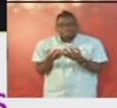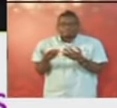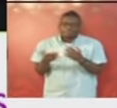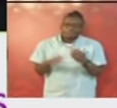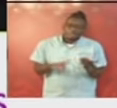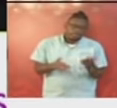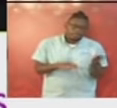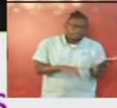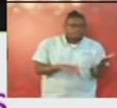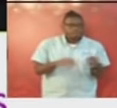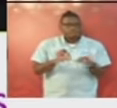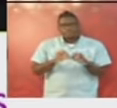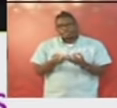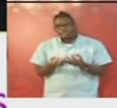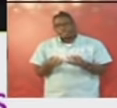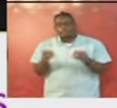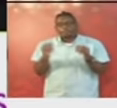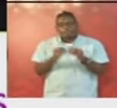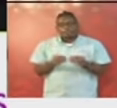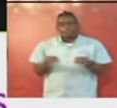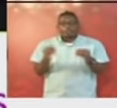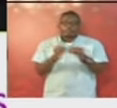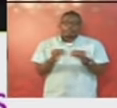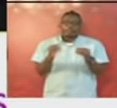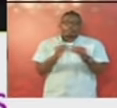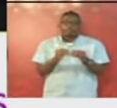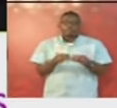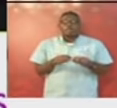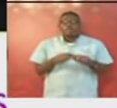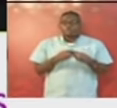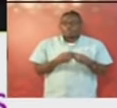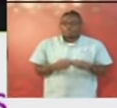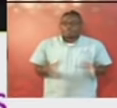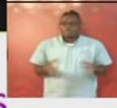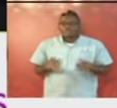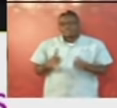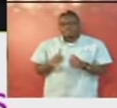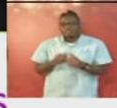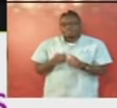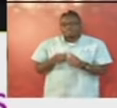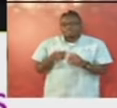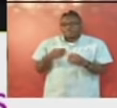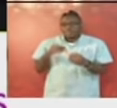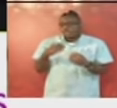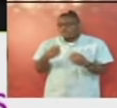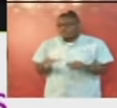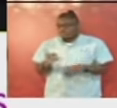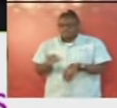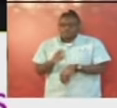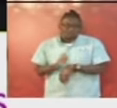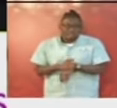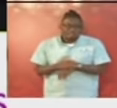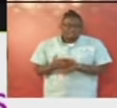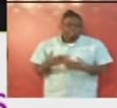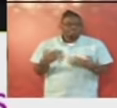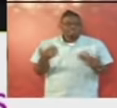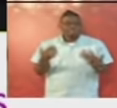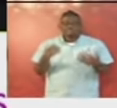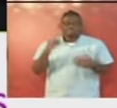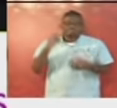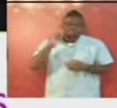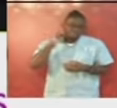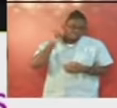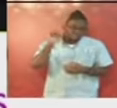distress caused by loss of both income and employment. As the pandemic